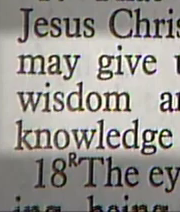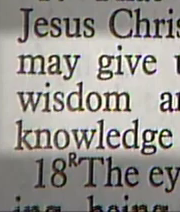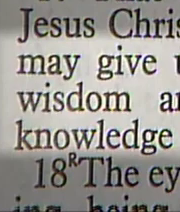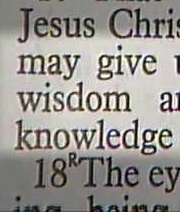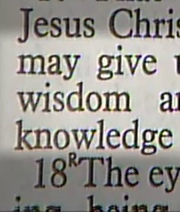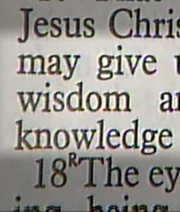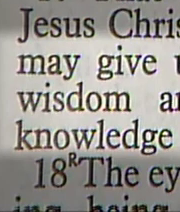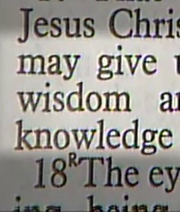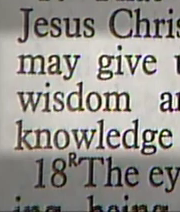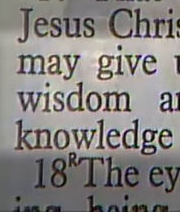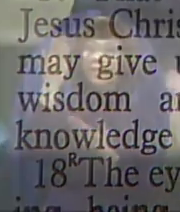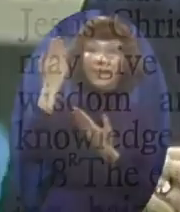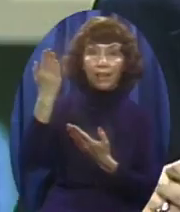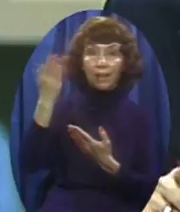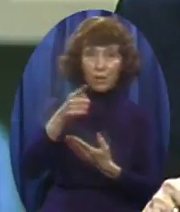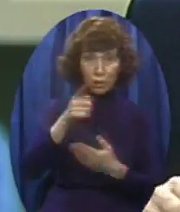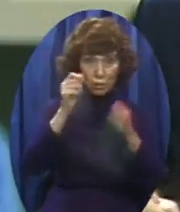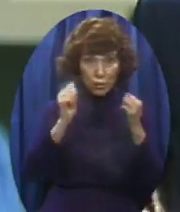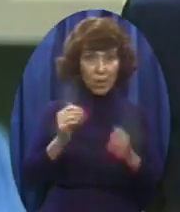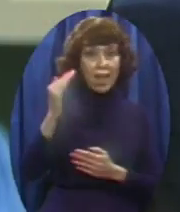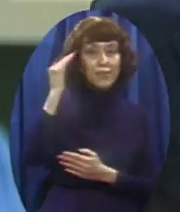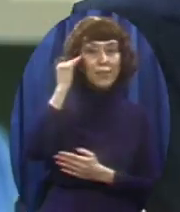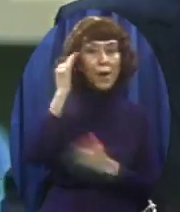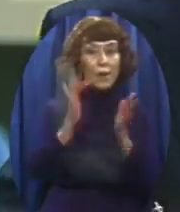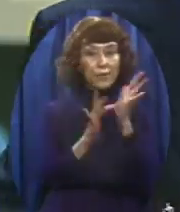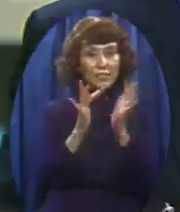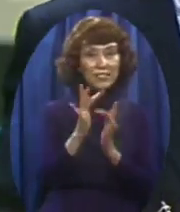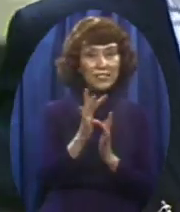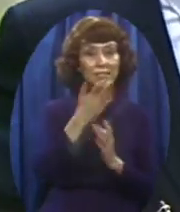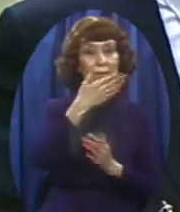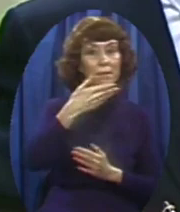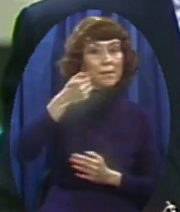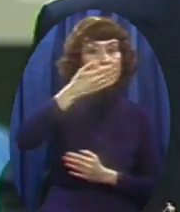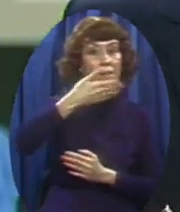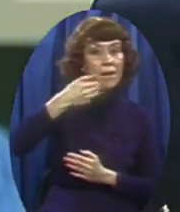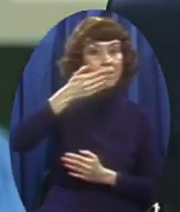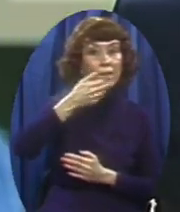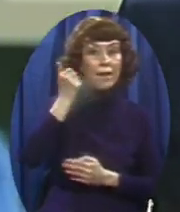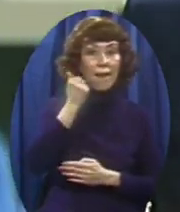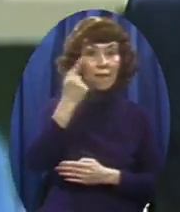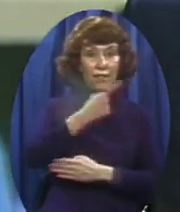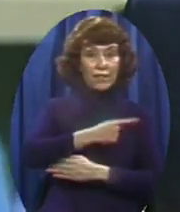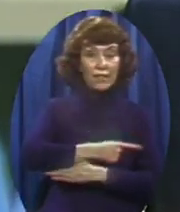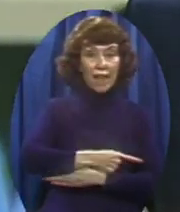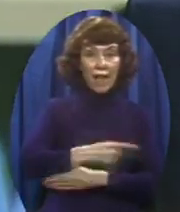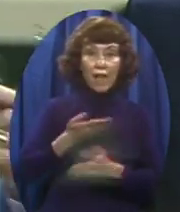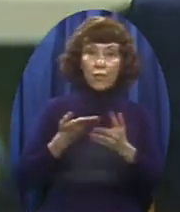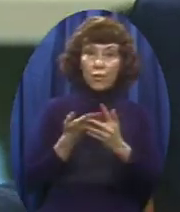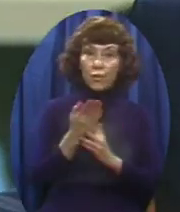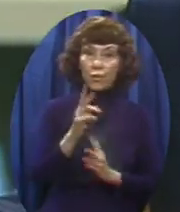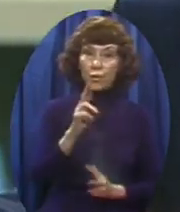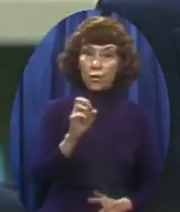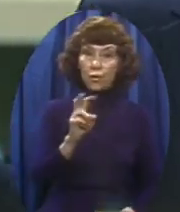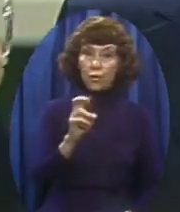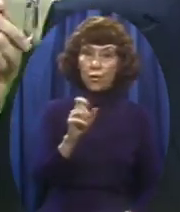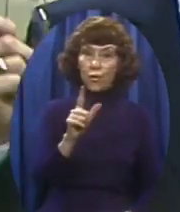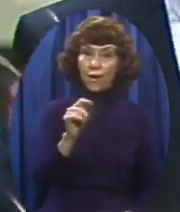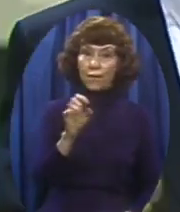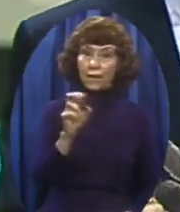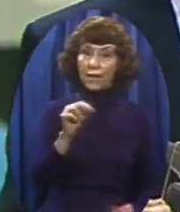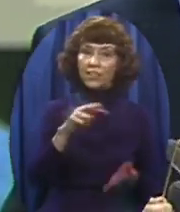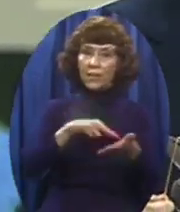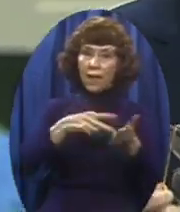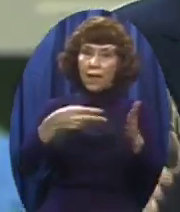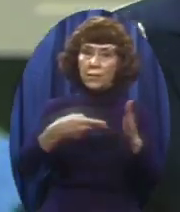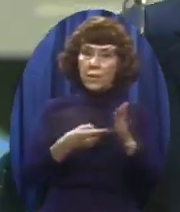Him." You can get to know Jesus a little better every day by revelation. As you read the Word, as you live the Christian life, as your